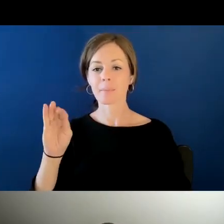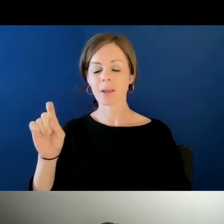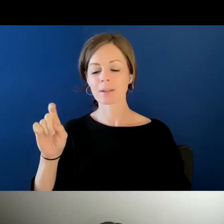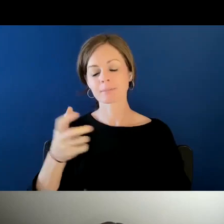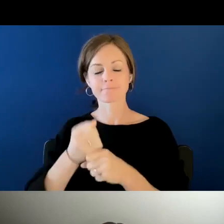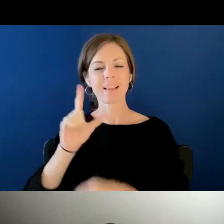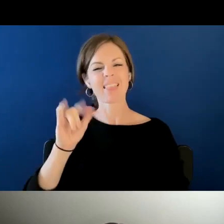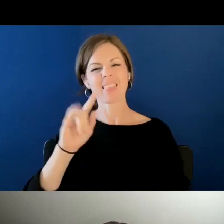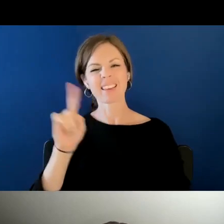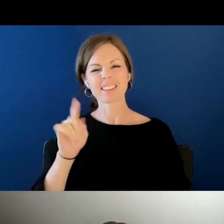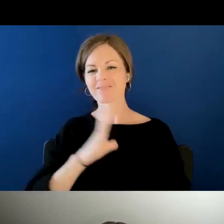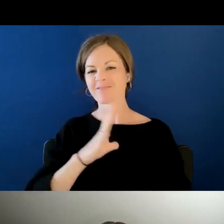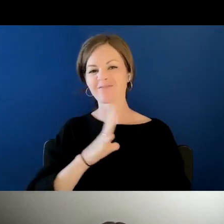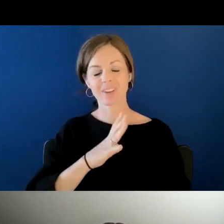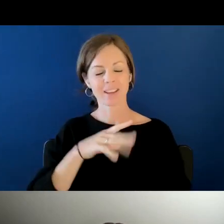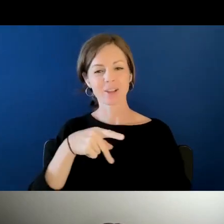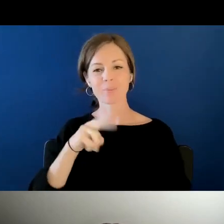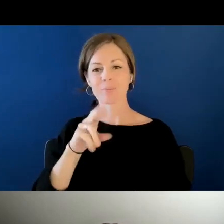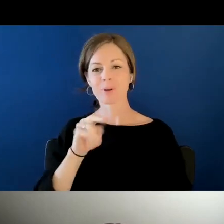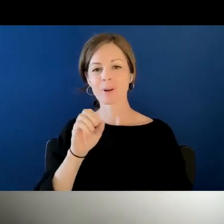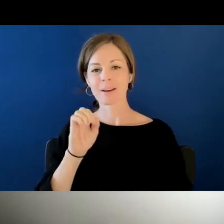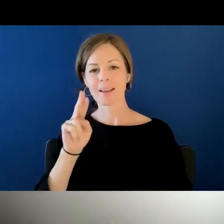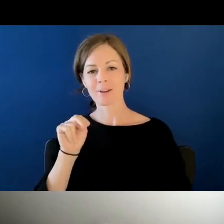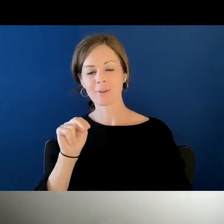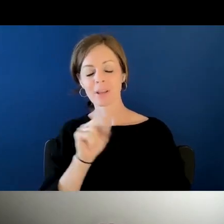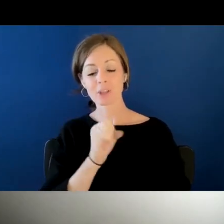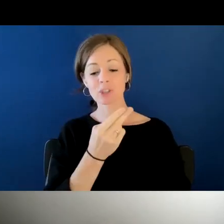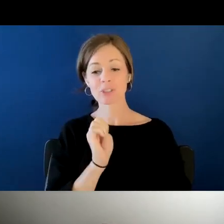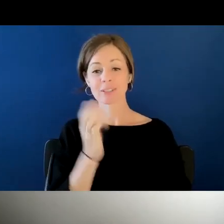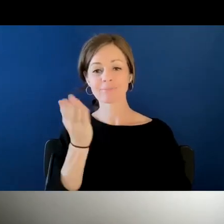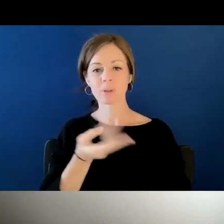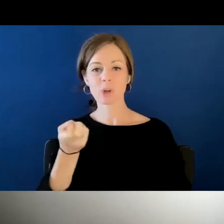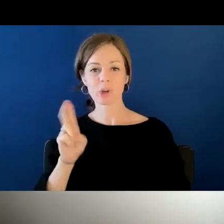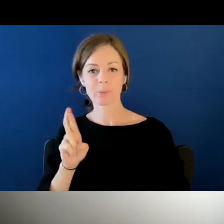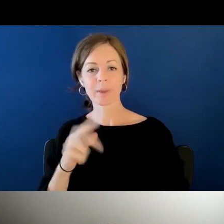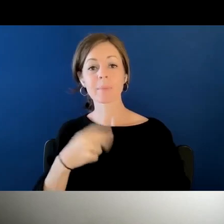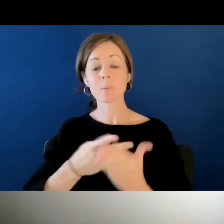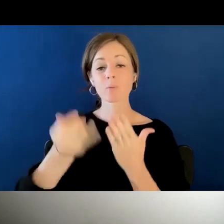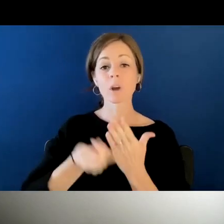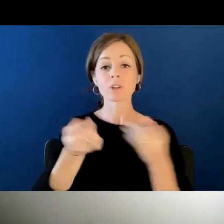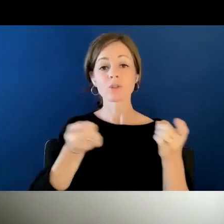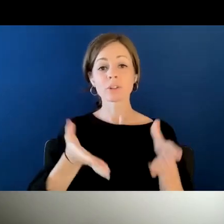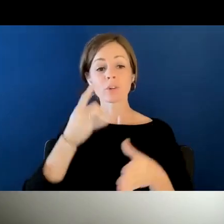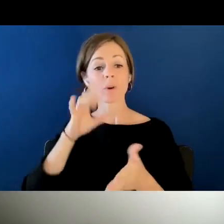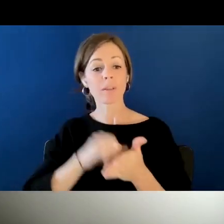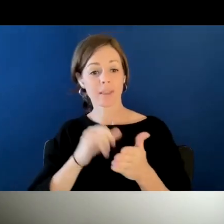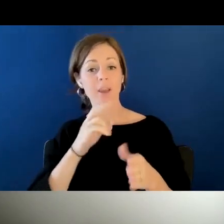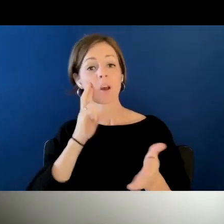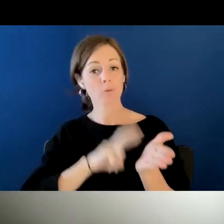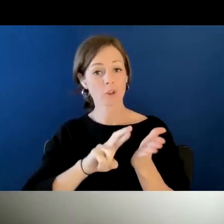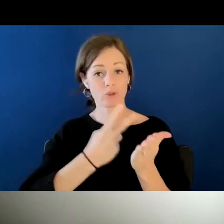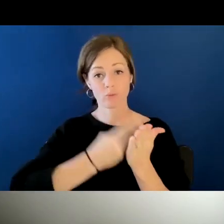me. My pronouns are she, her. And I have the privilege of being the project director for the Formative Research Project, which